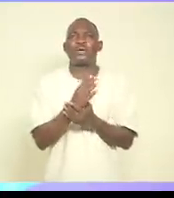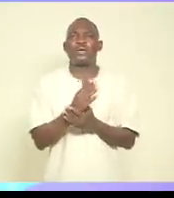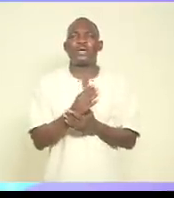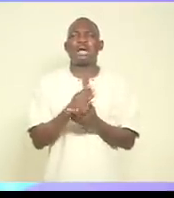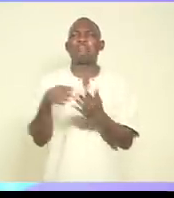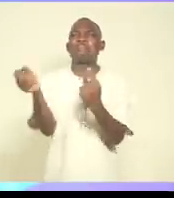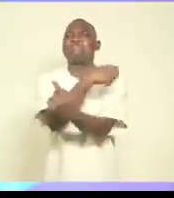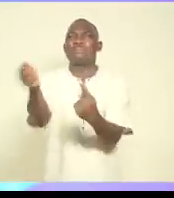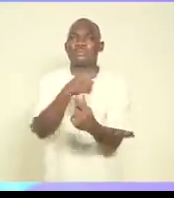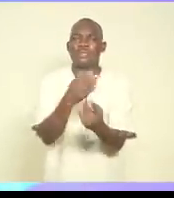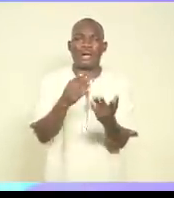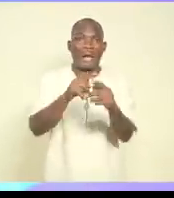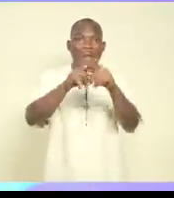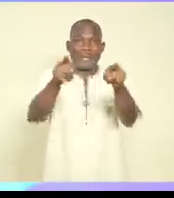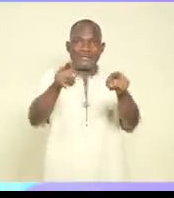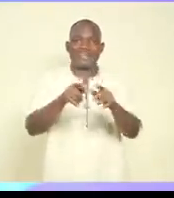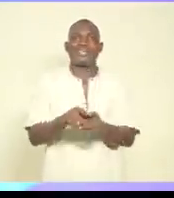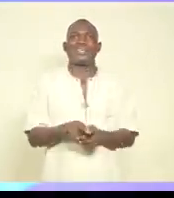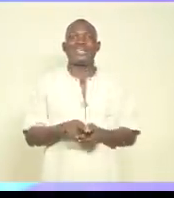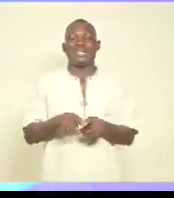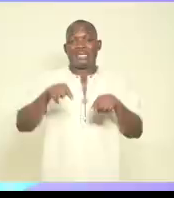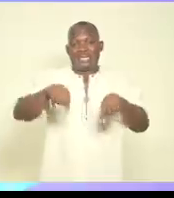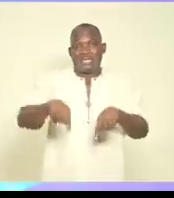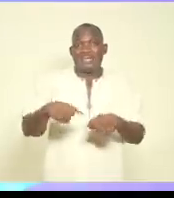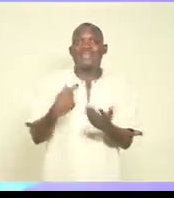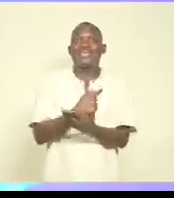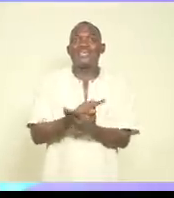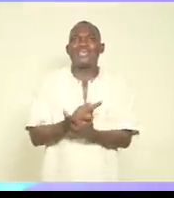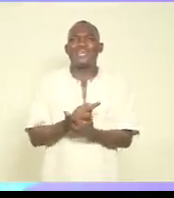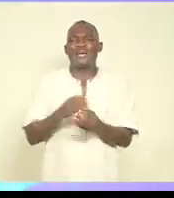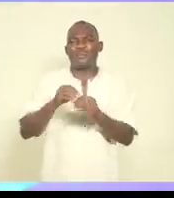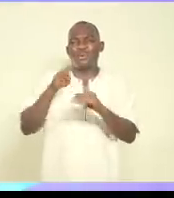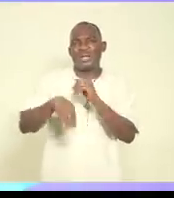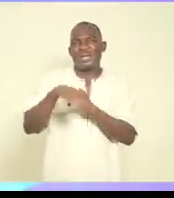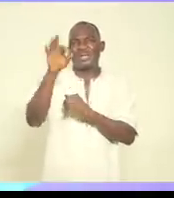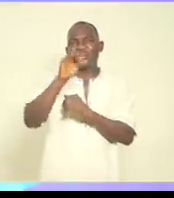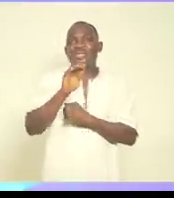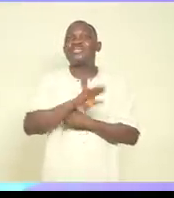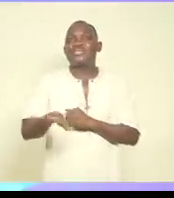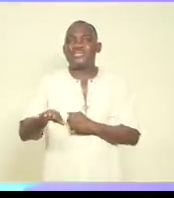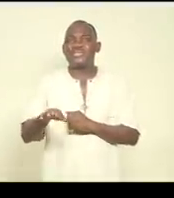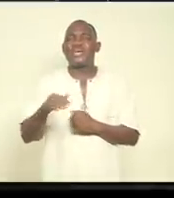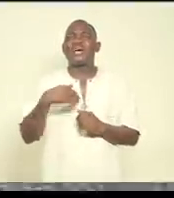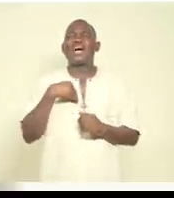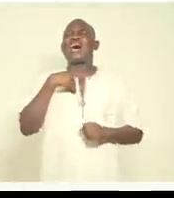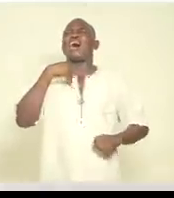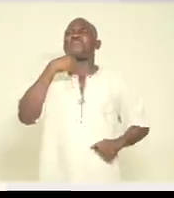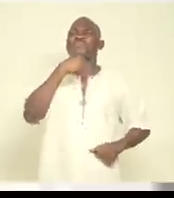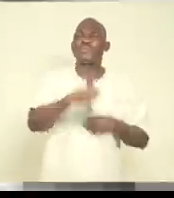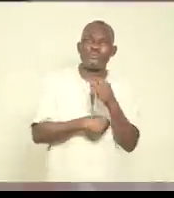of physical abuse or violence. This simply is unacceptable.